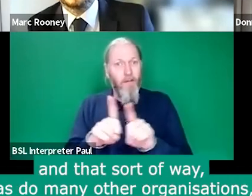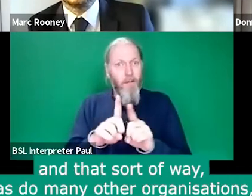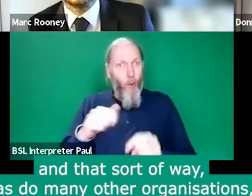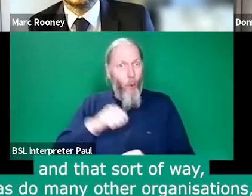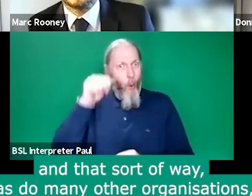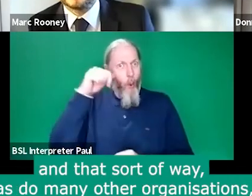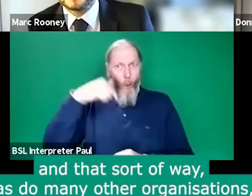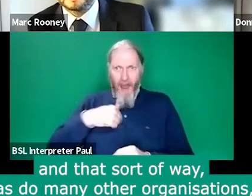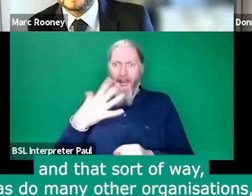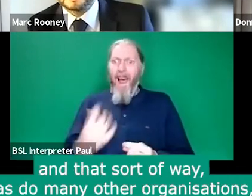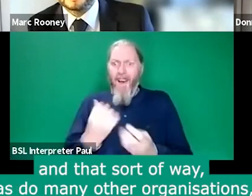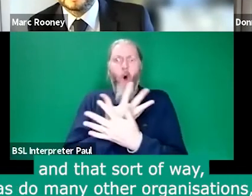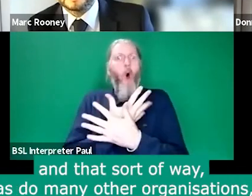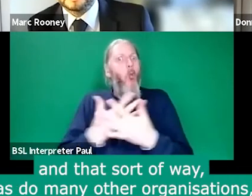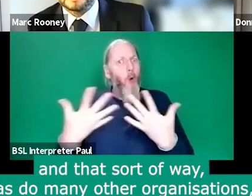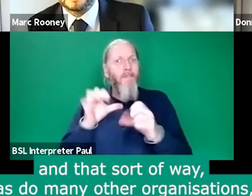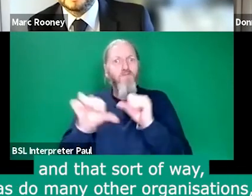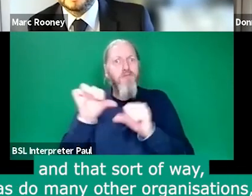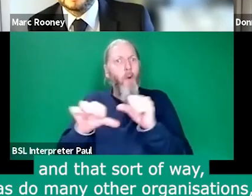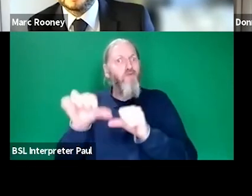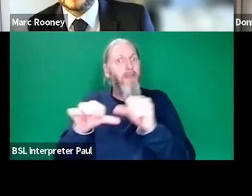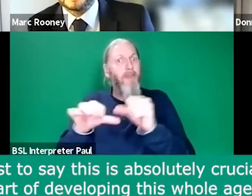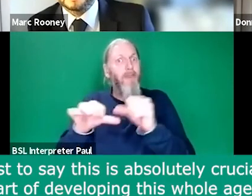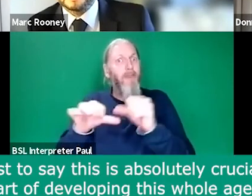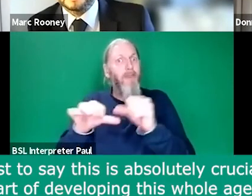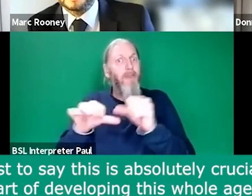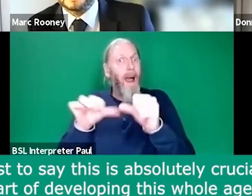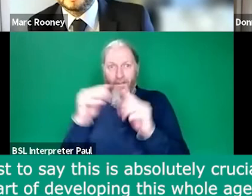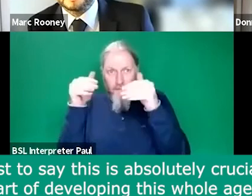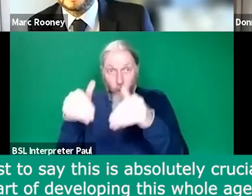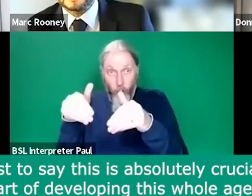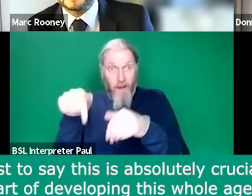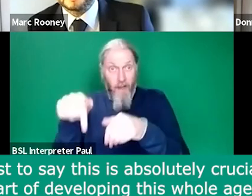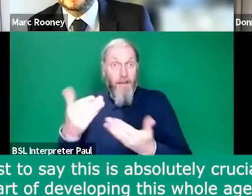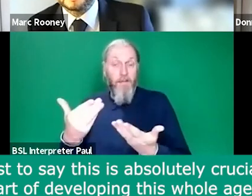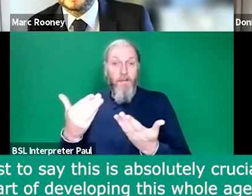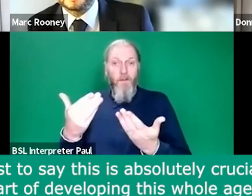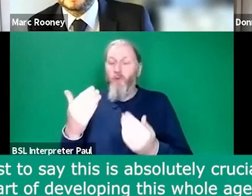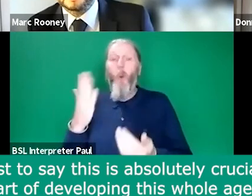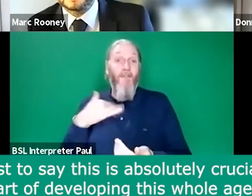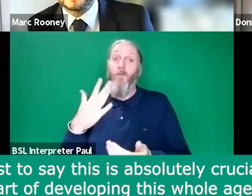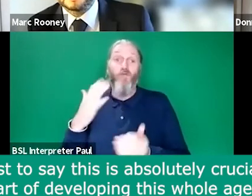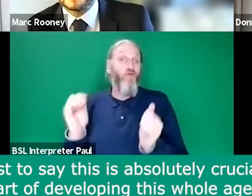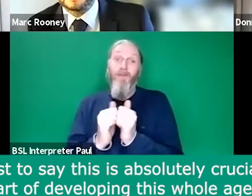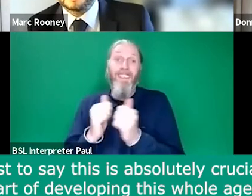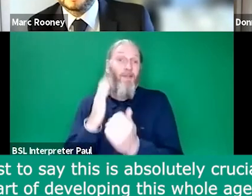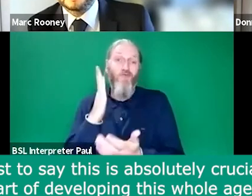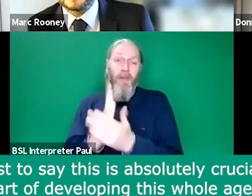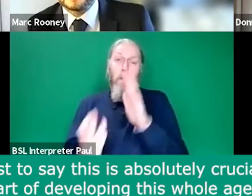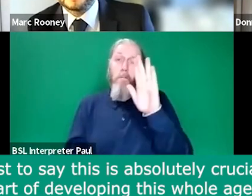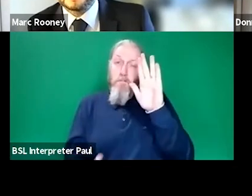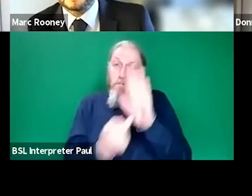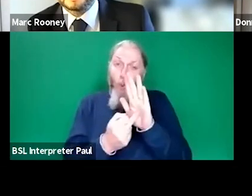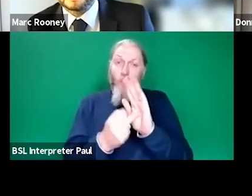in that sort of way, as do many other organisations. So just to say, I think, you know, this is absolutely crucial as part of developing this